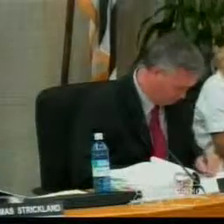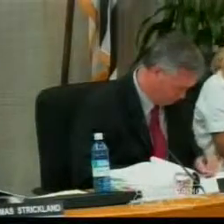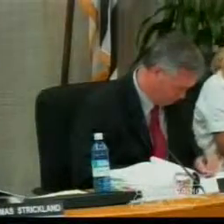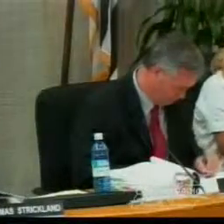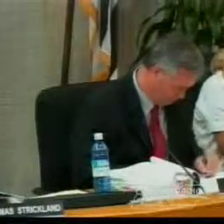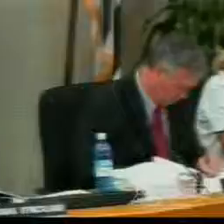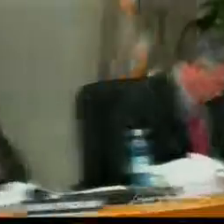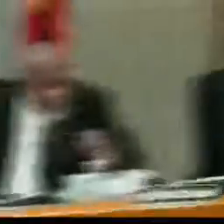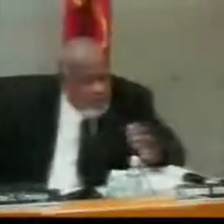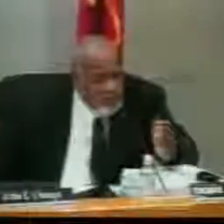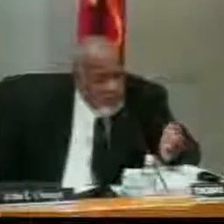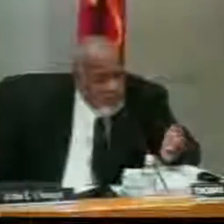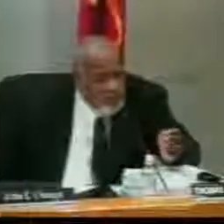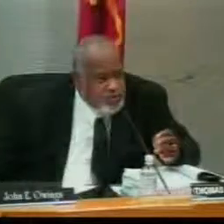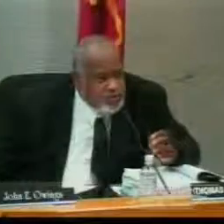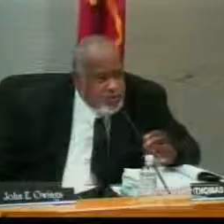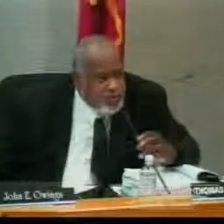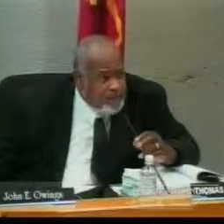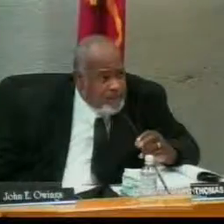that issue. It's important.